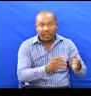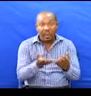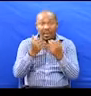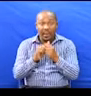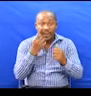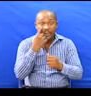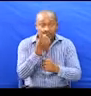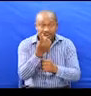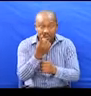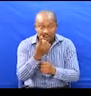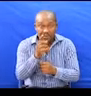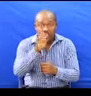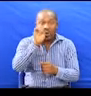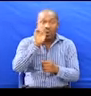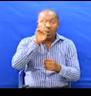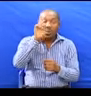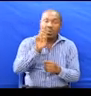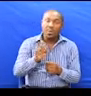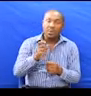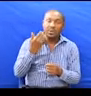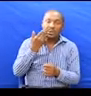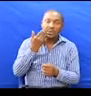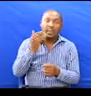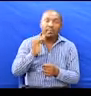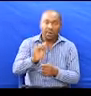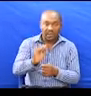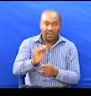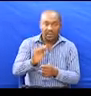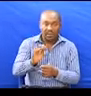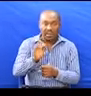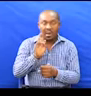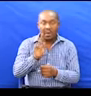what is the essence of of being there.